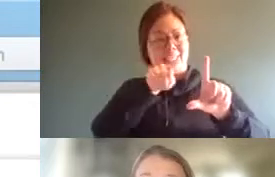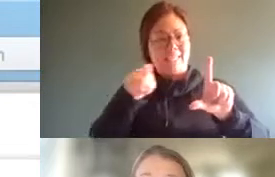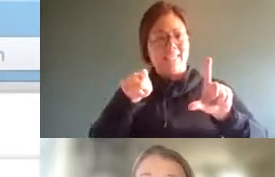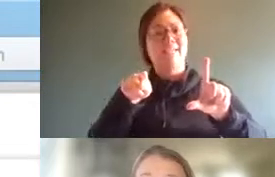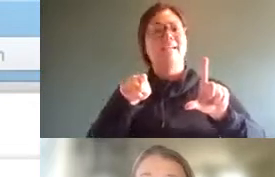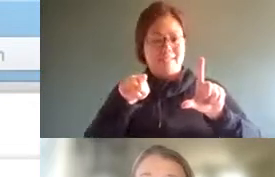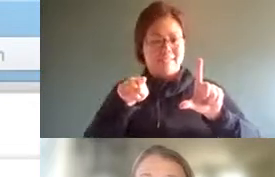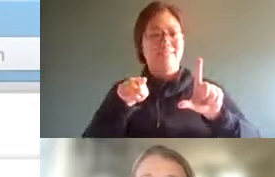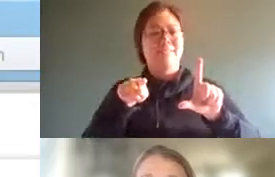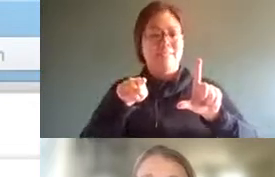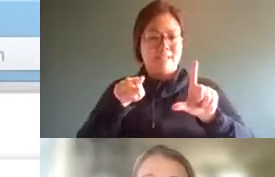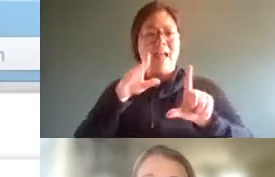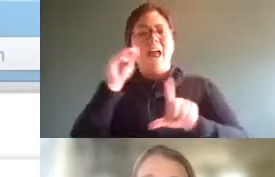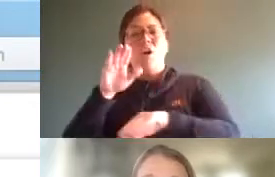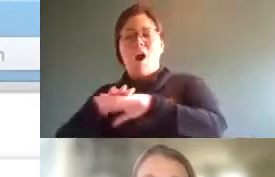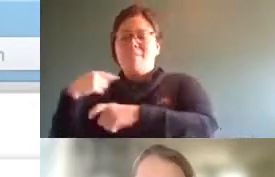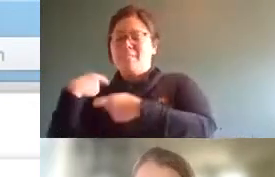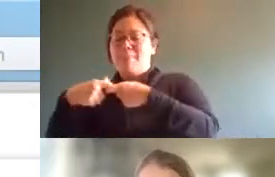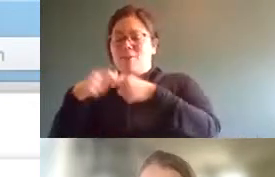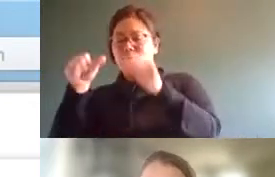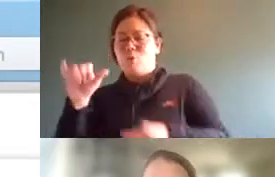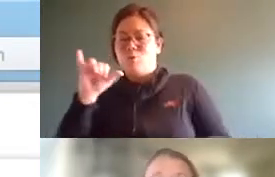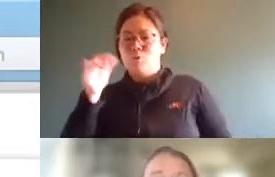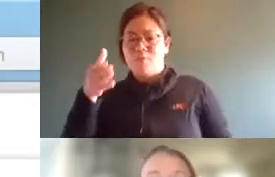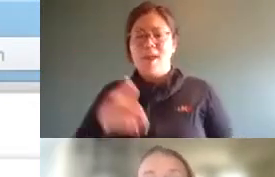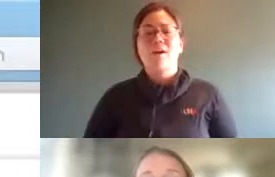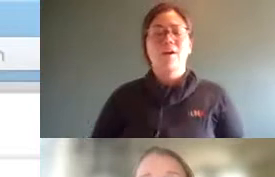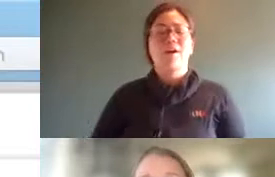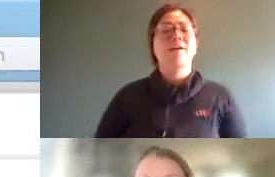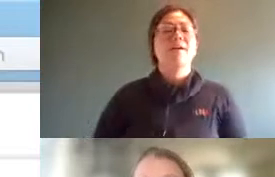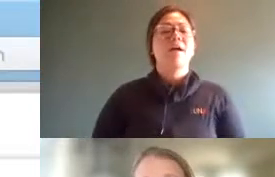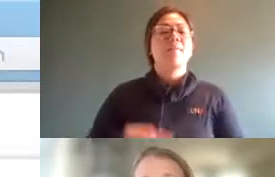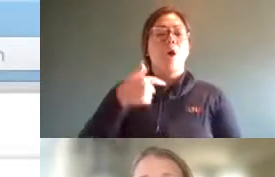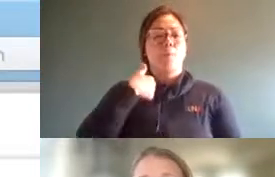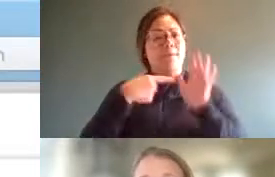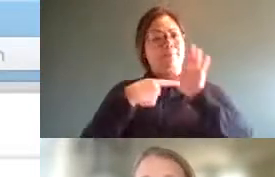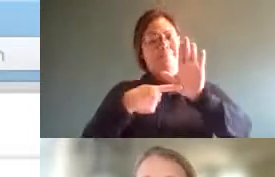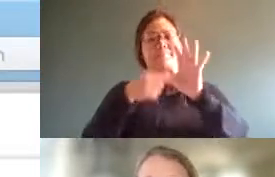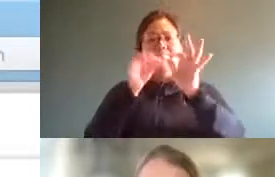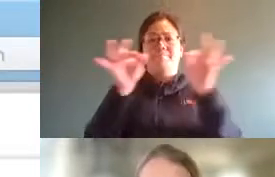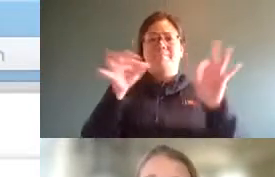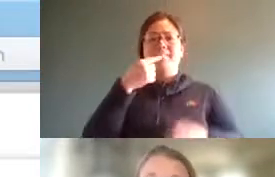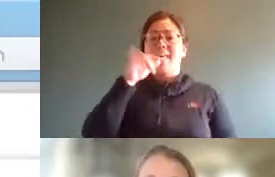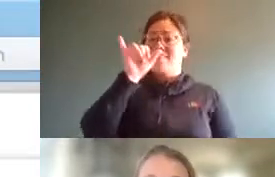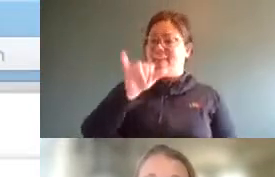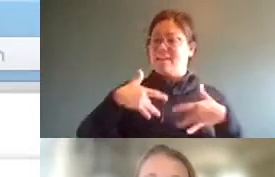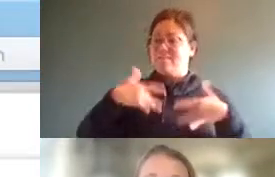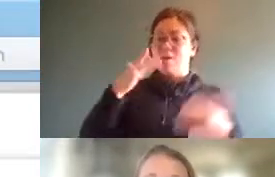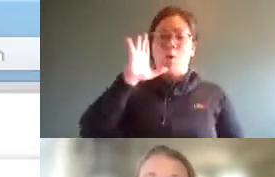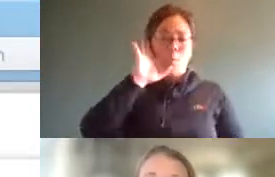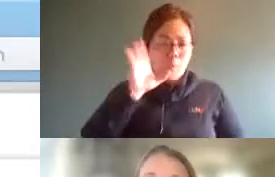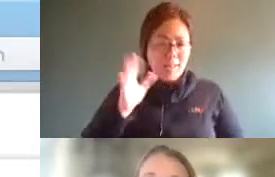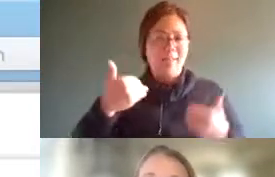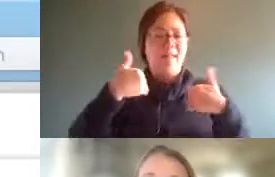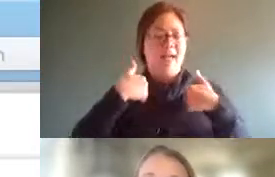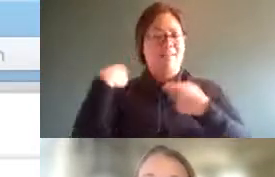listed on the Spanish poster as well. But we're outwardly stating that the event will have Spanish and American